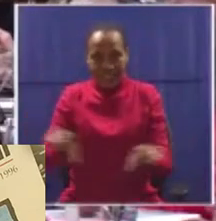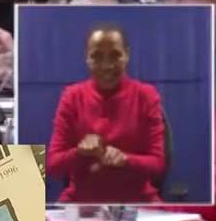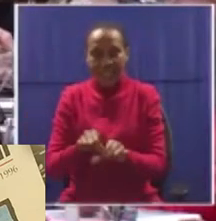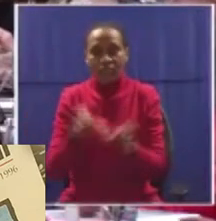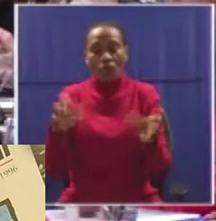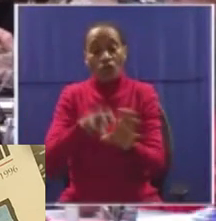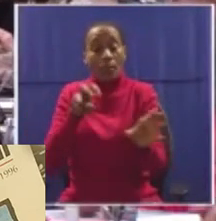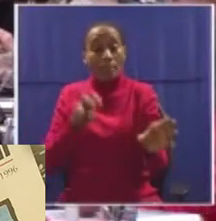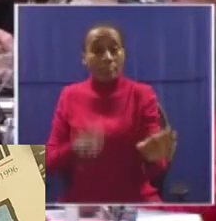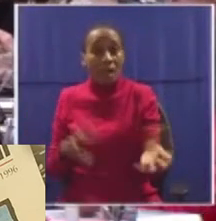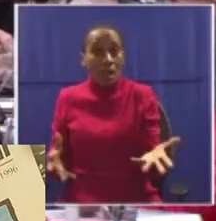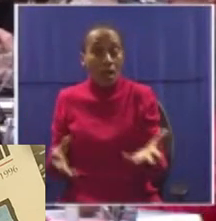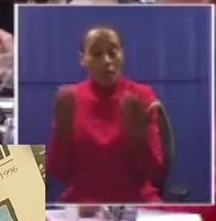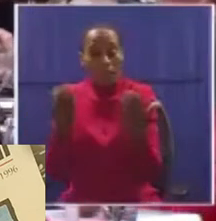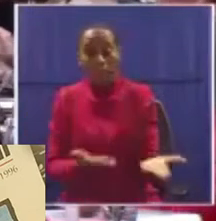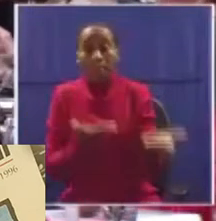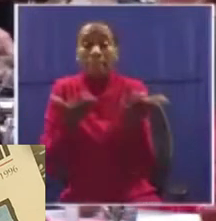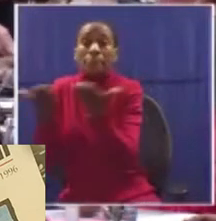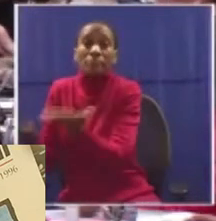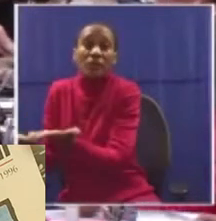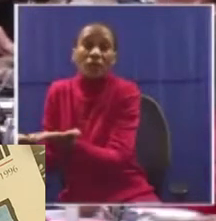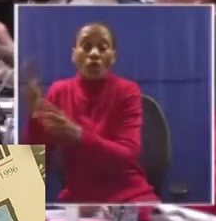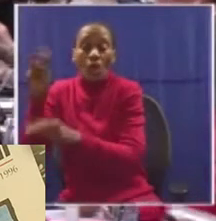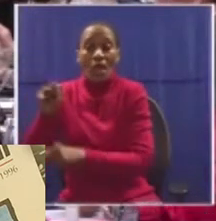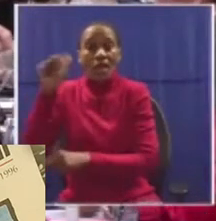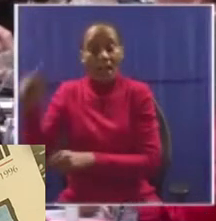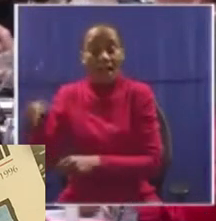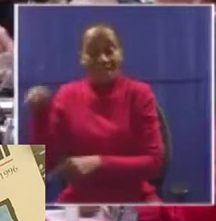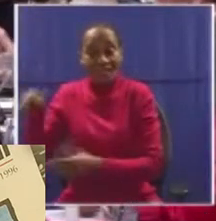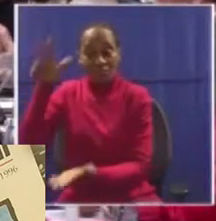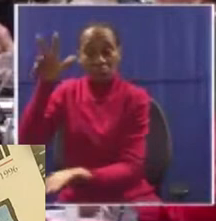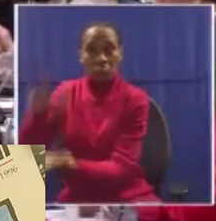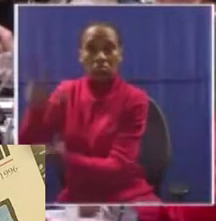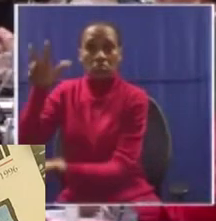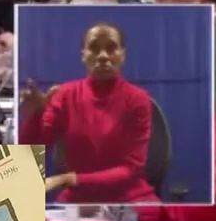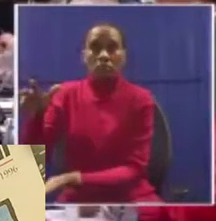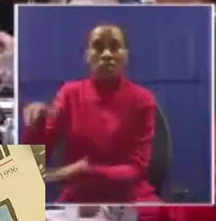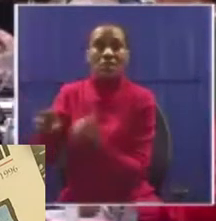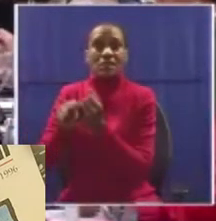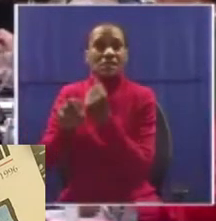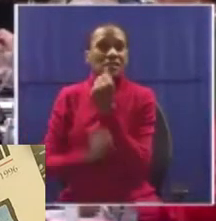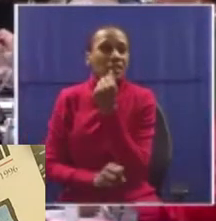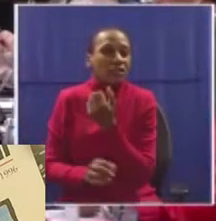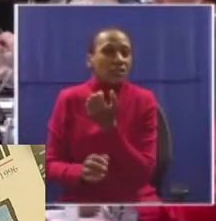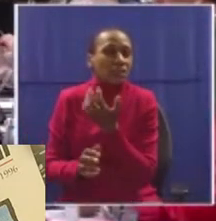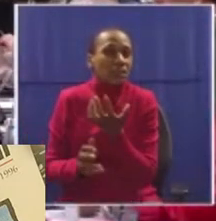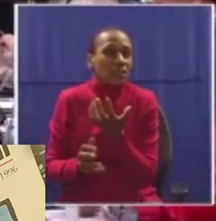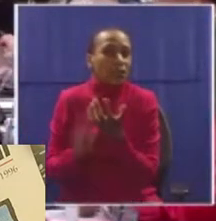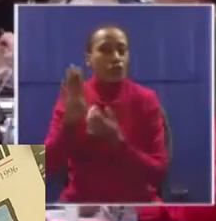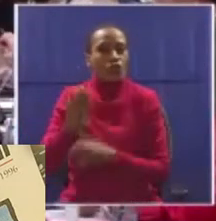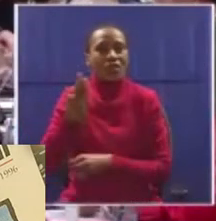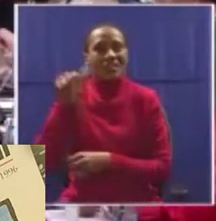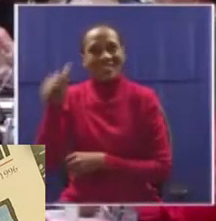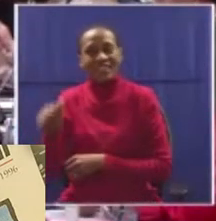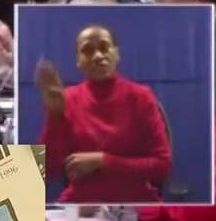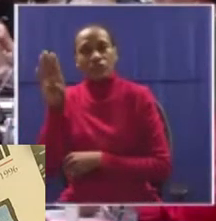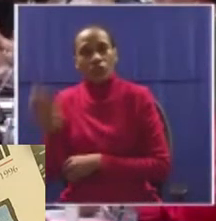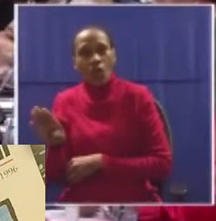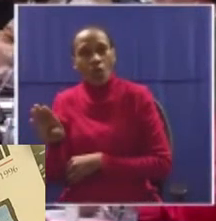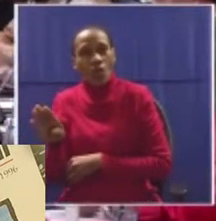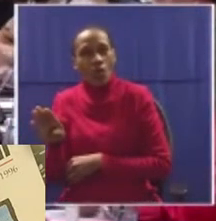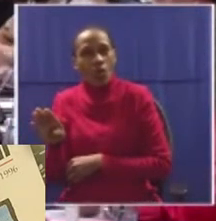exemption submitted to National Assembly for approval in terms of section 46 for